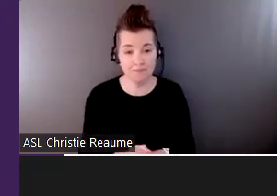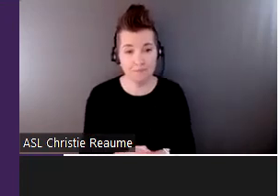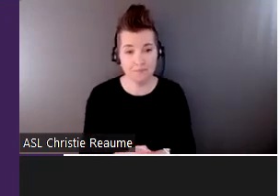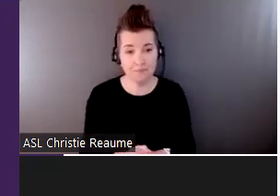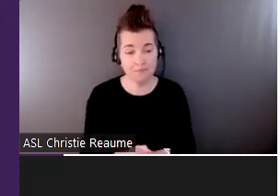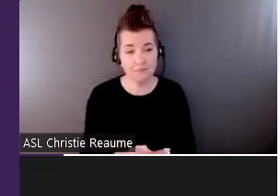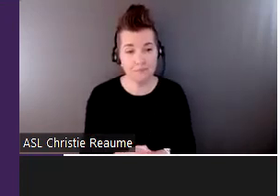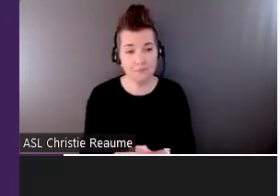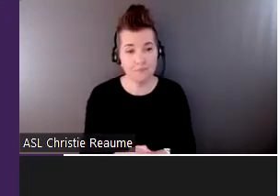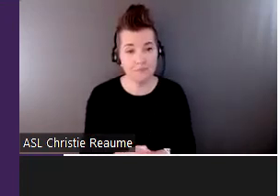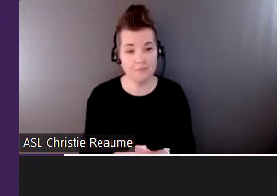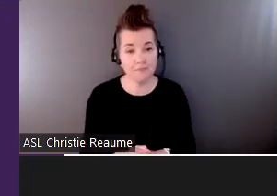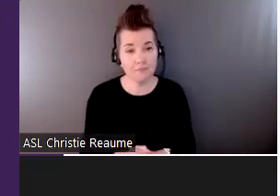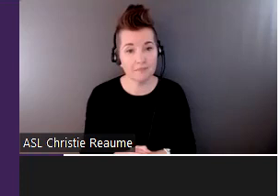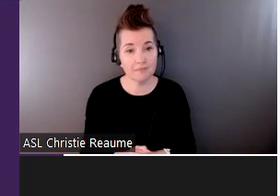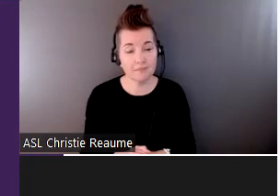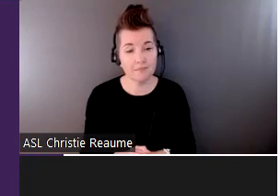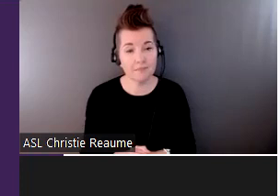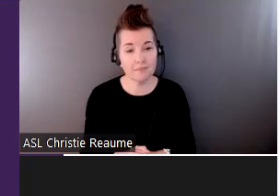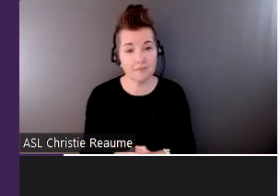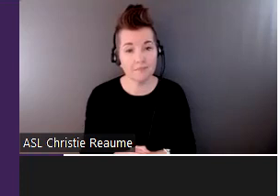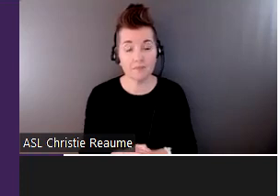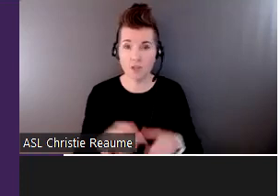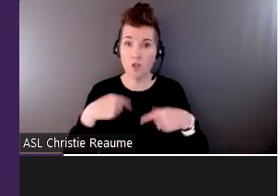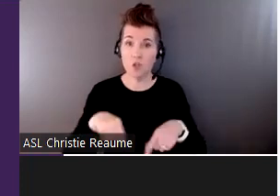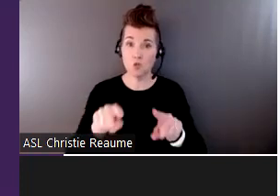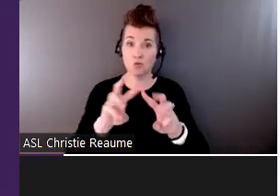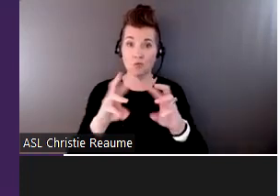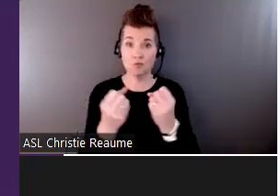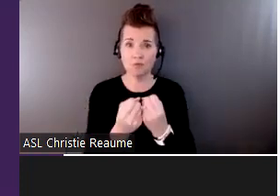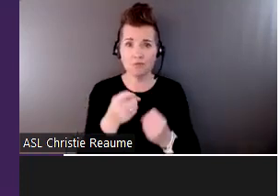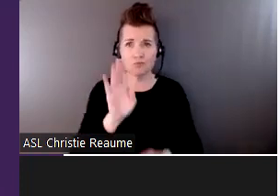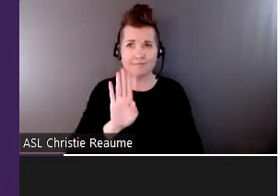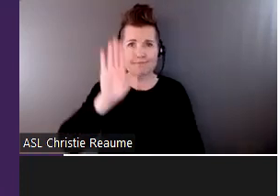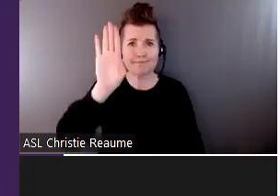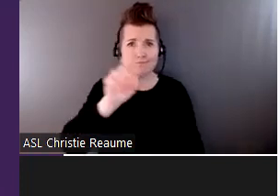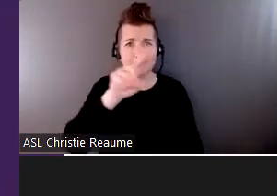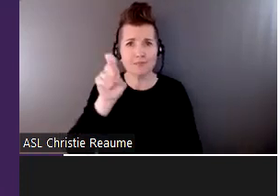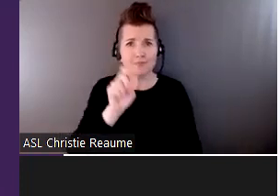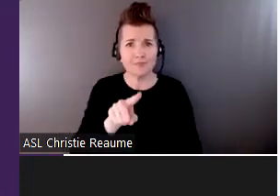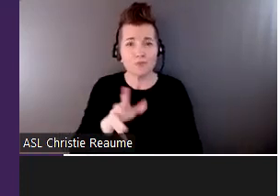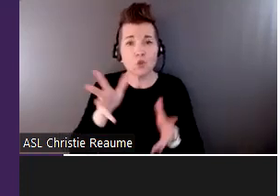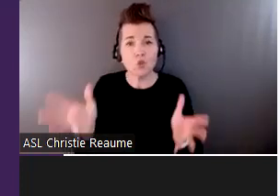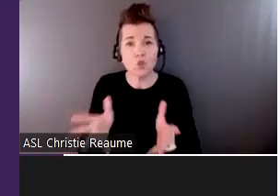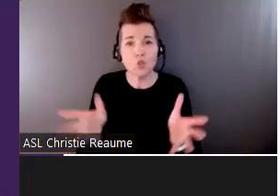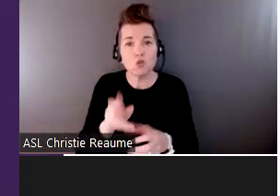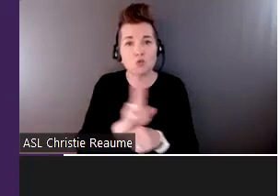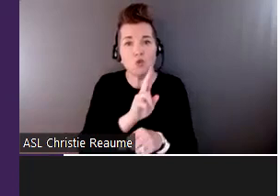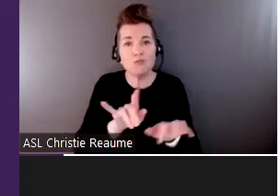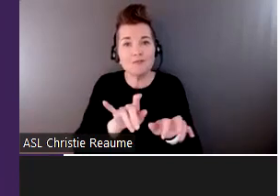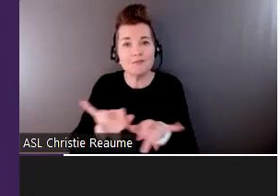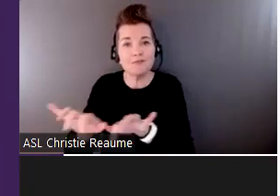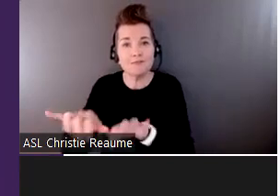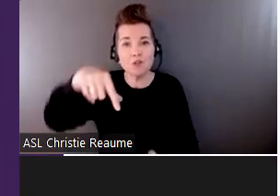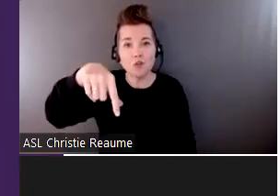if you have a question that you'd like to ask during the session we'd encourage you to put that in the Q a box it makes it a little bit easier